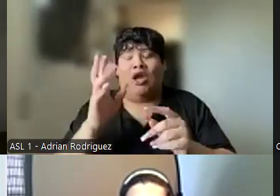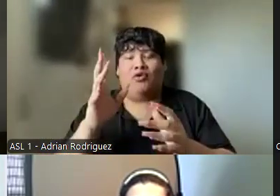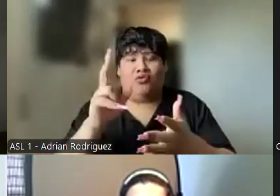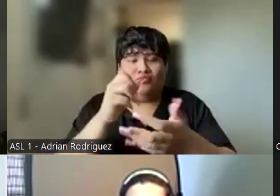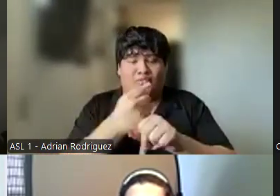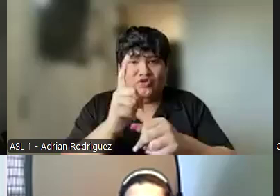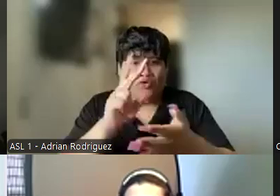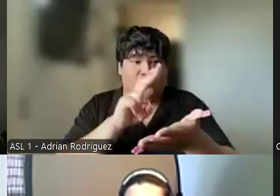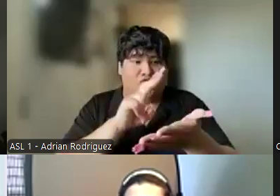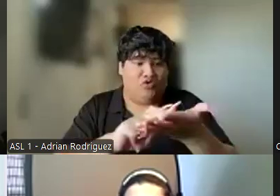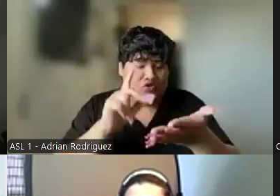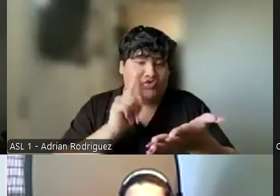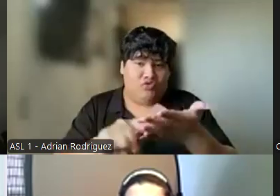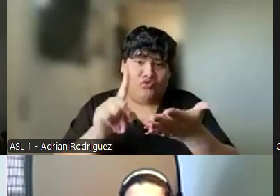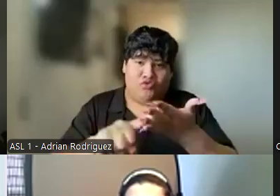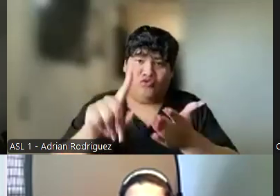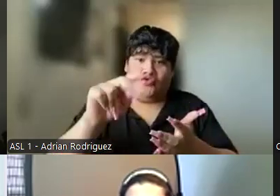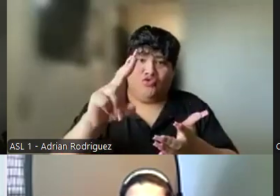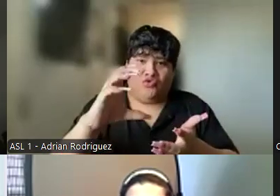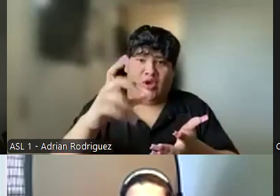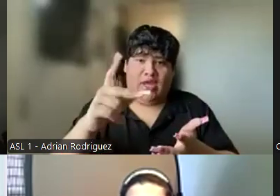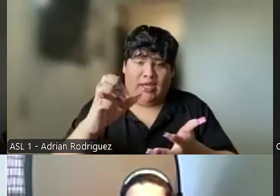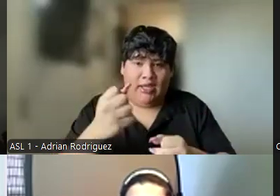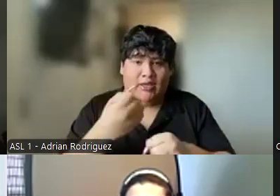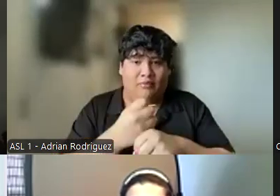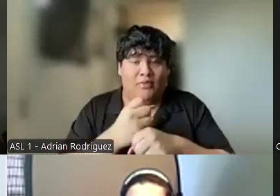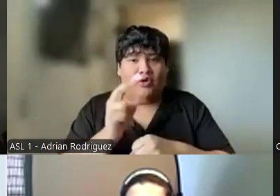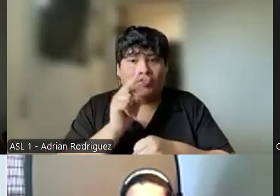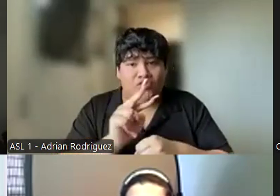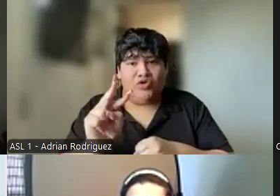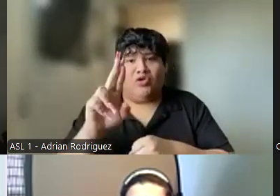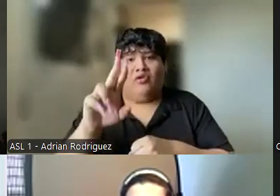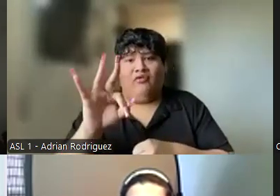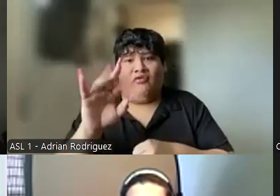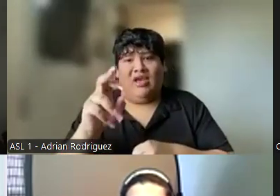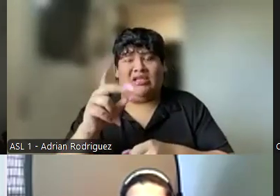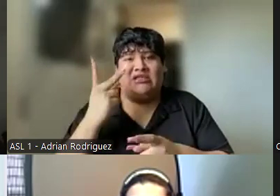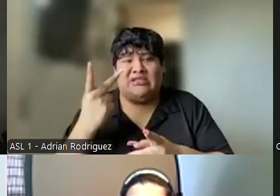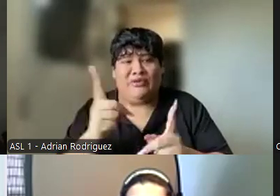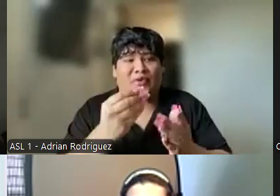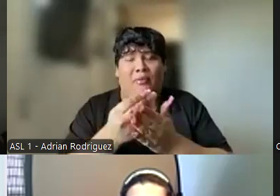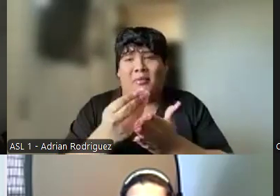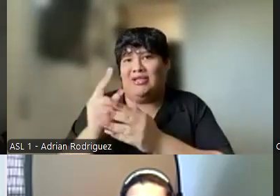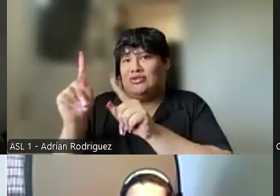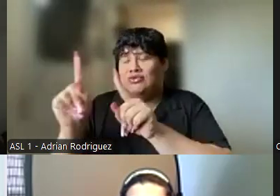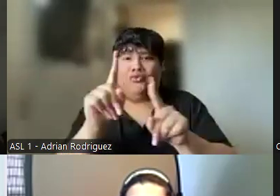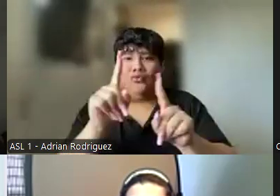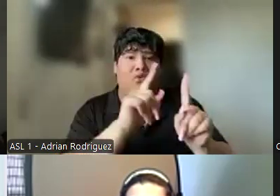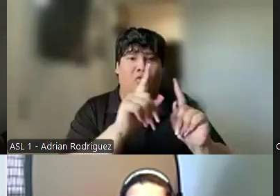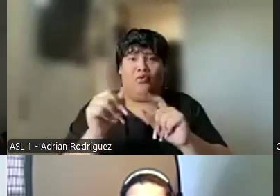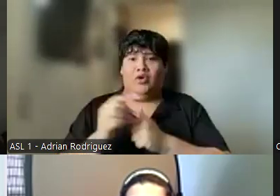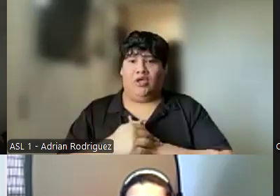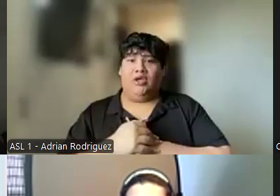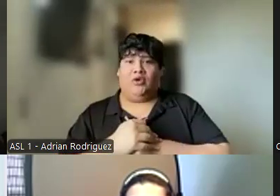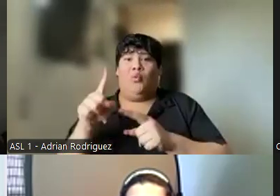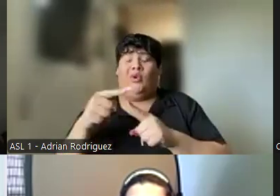different funding pots and the different opportunities for opportunities to engage in the funding awards when they